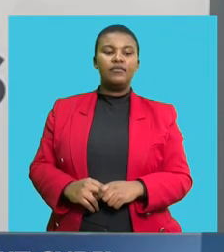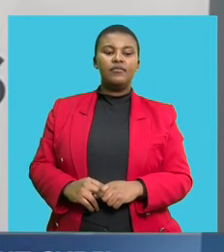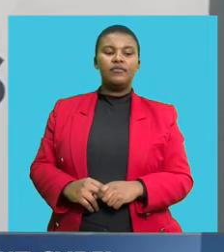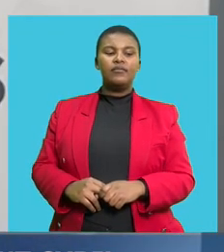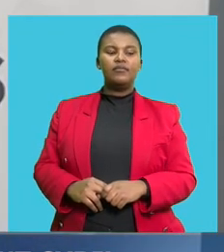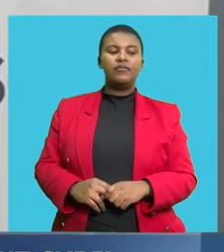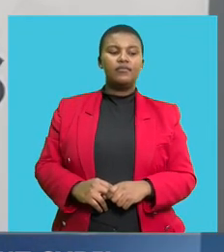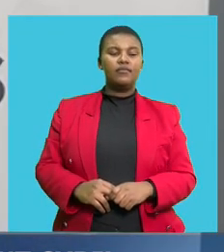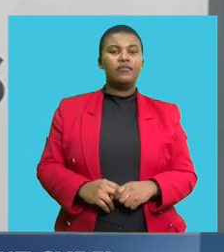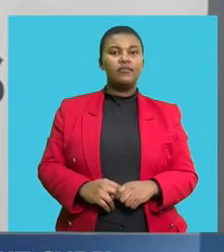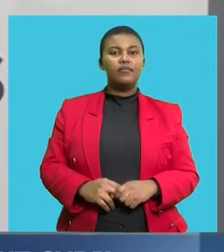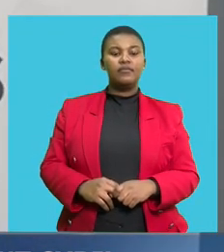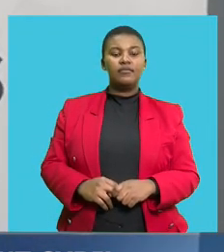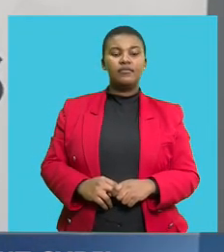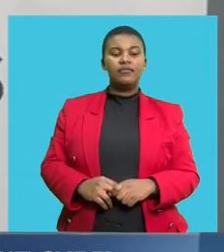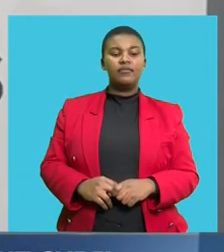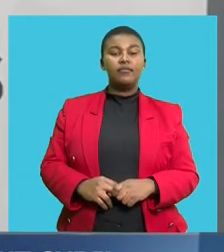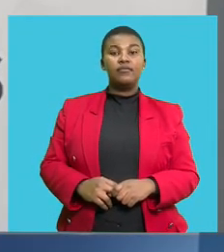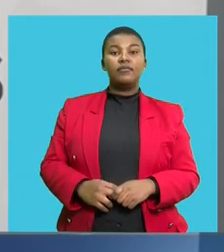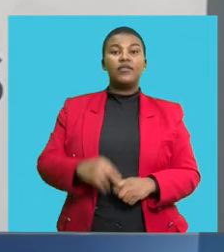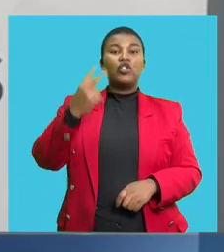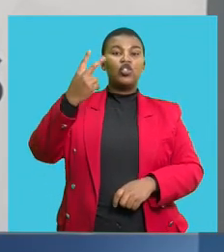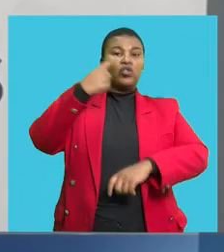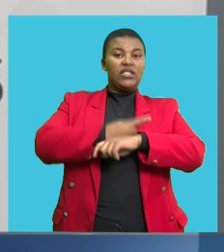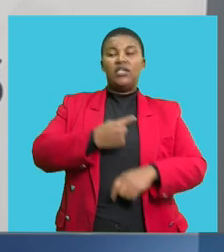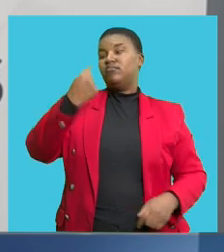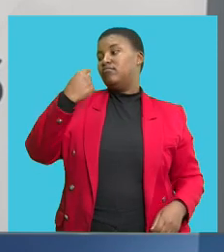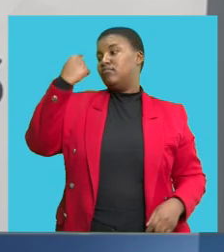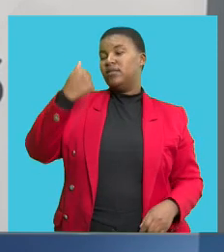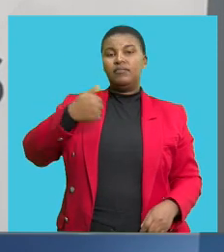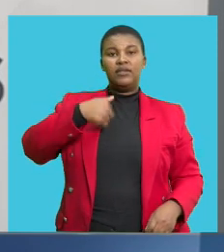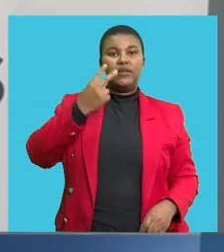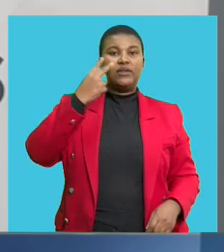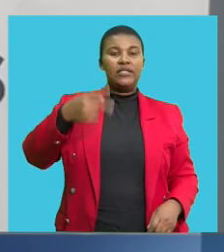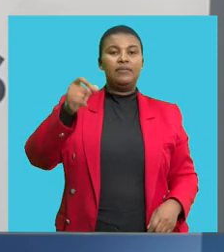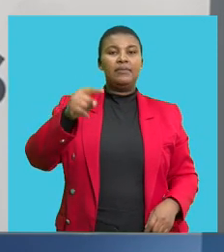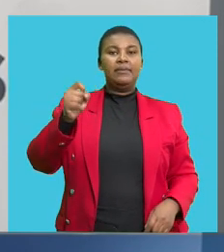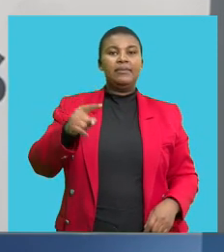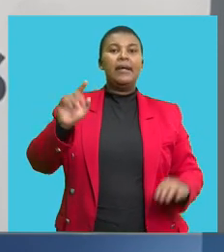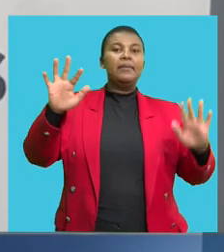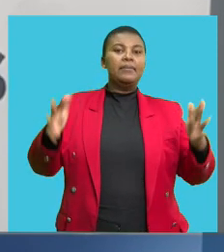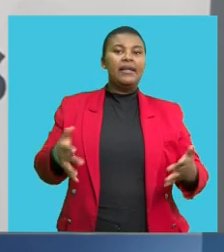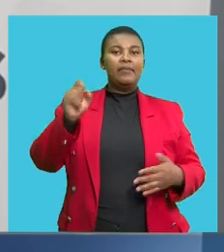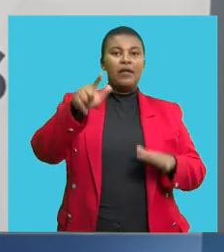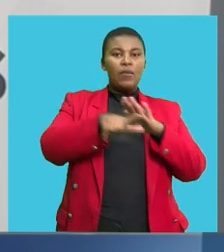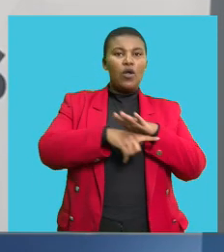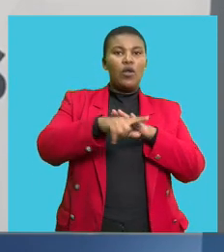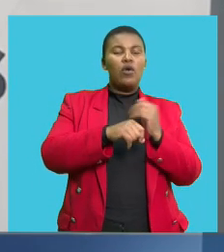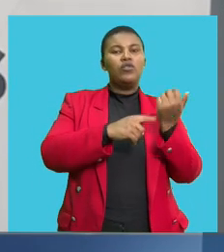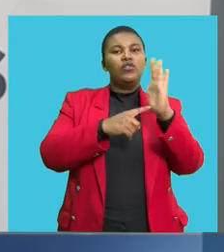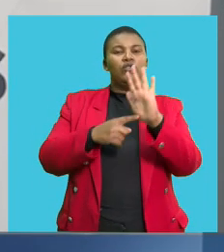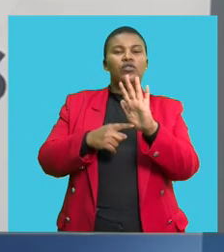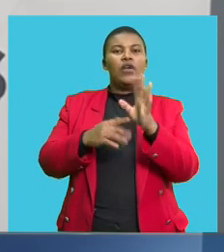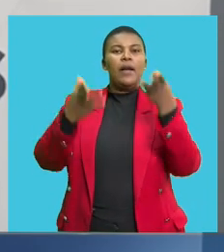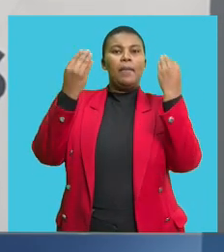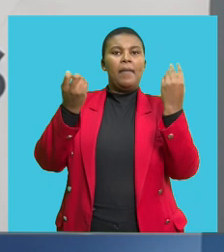Last 2 days have seen a rally in the market that I have not seen in two decades. Not only has the local equity market reached a